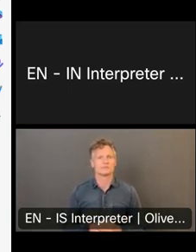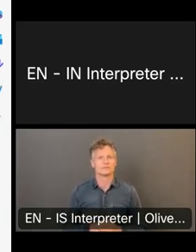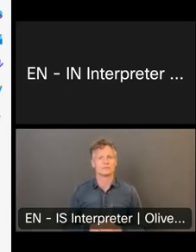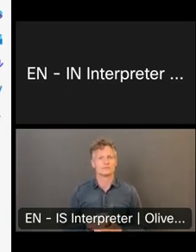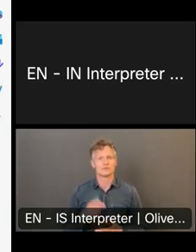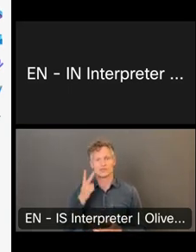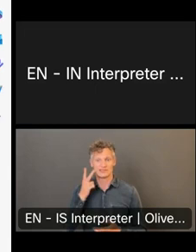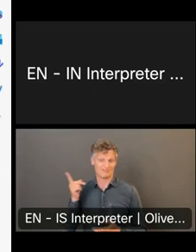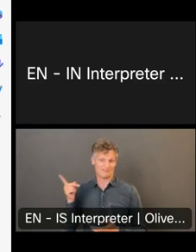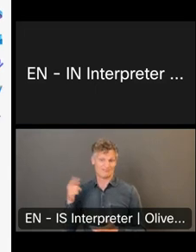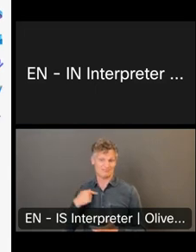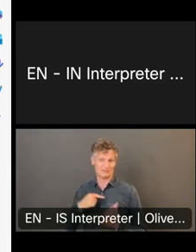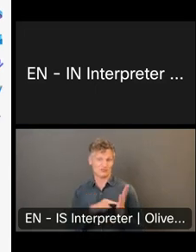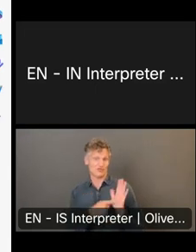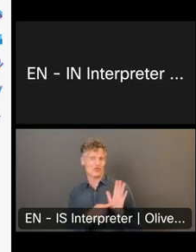Okay, so